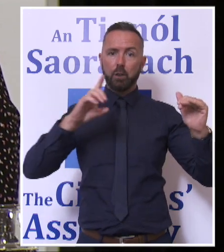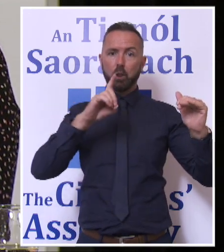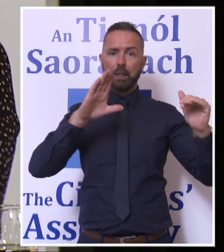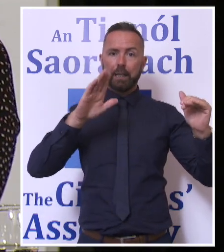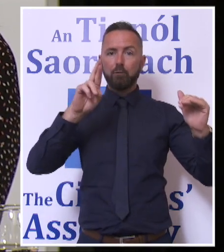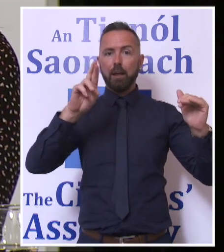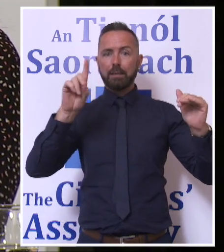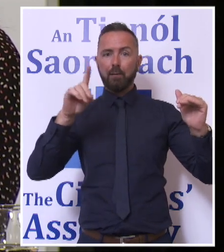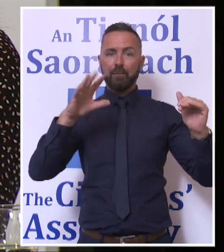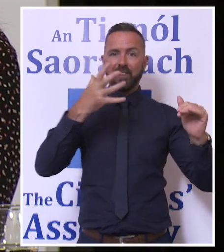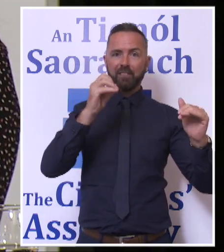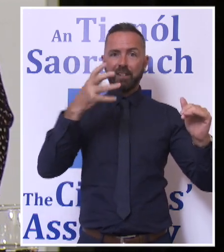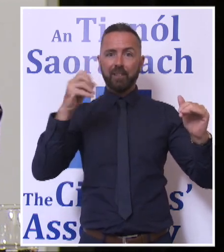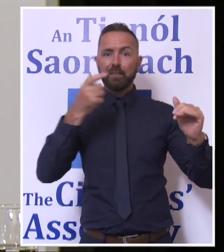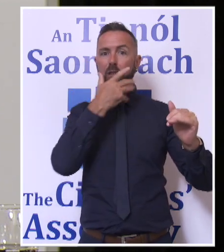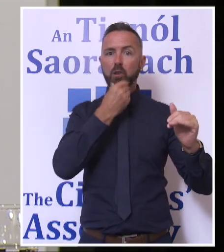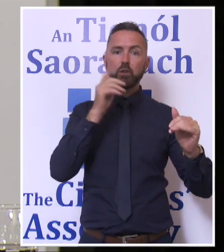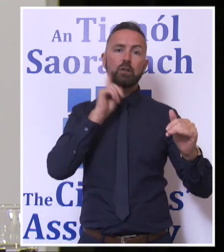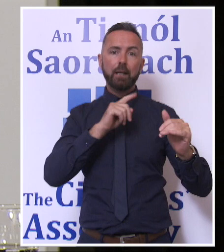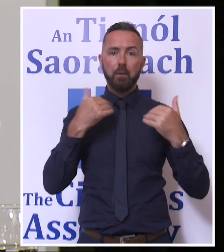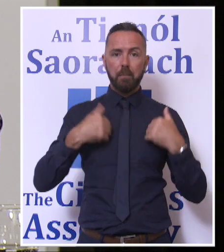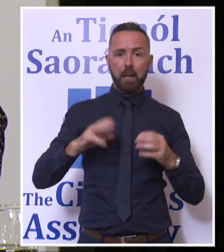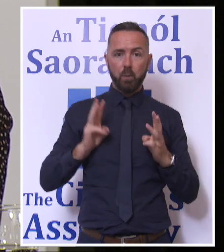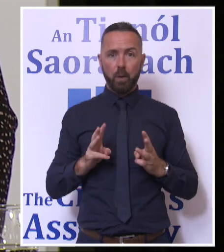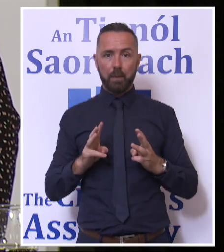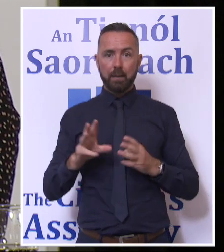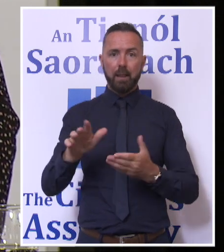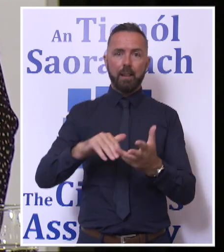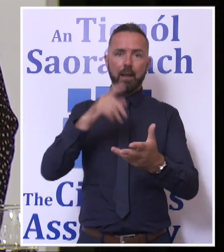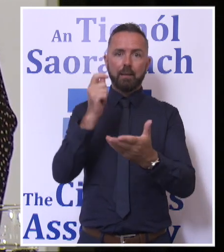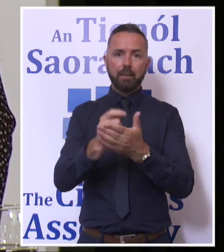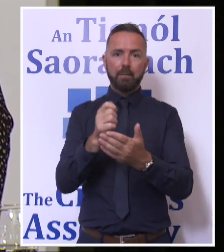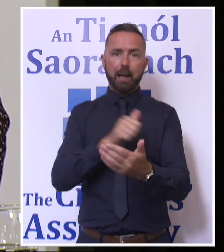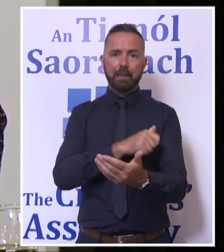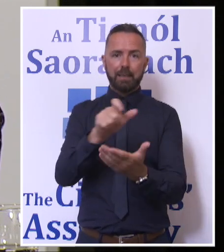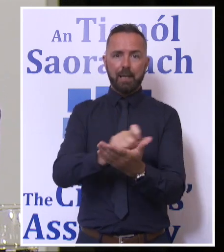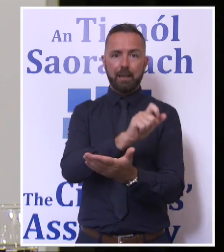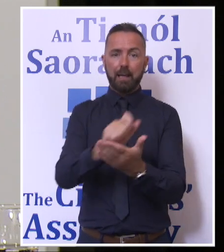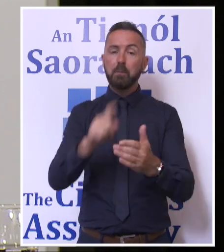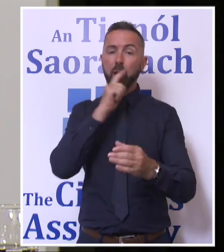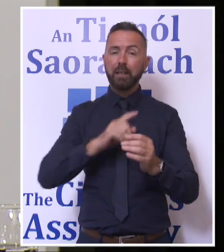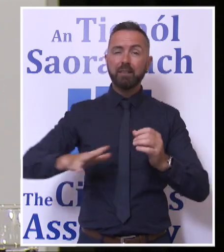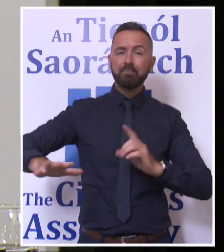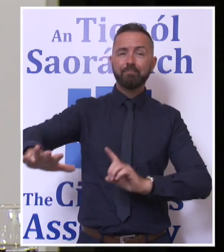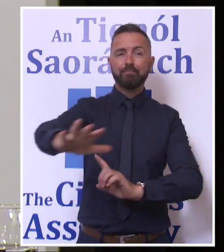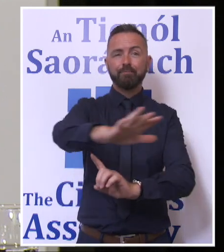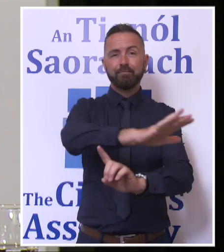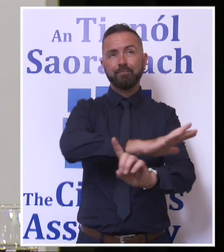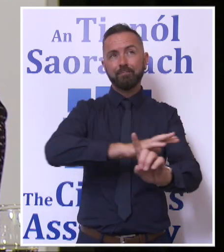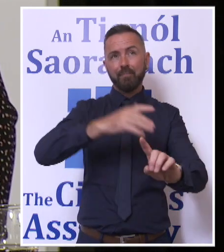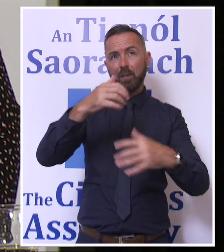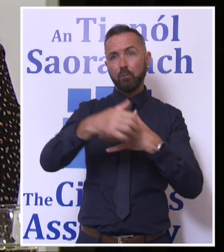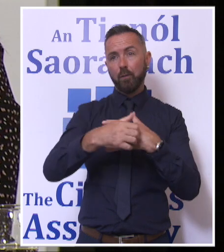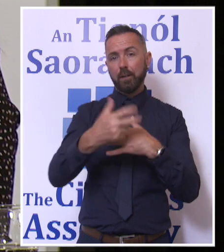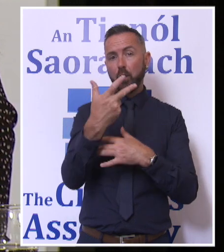a 50-50 gender balance of men and women elected at the last local elections. But I think across the board, it's less than